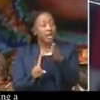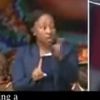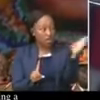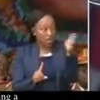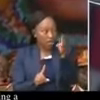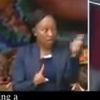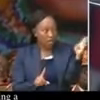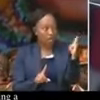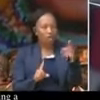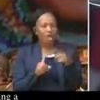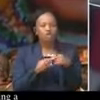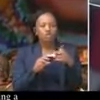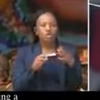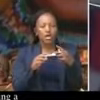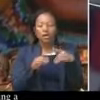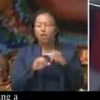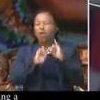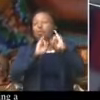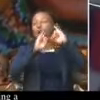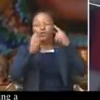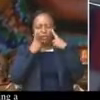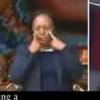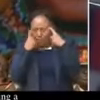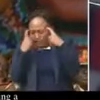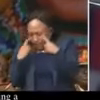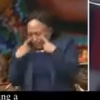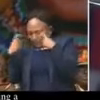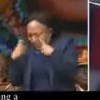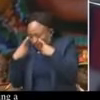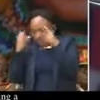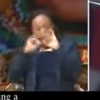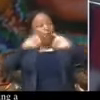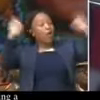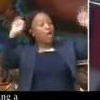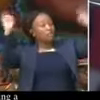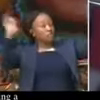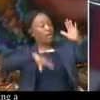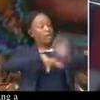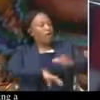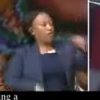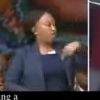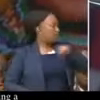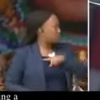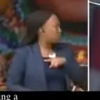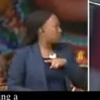that they are crying the loudest, more than all of us who cared for you.